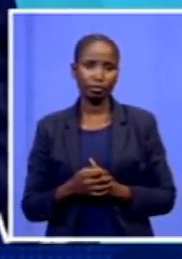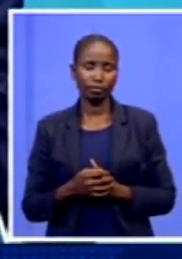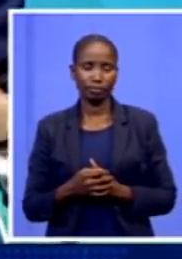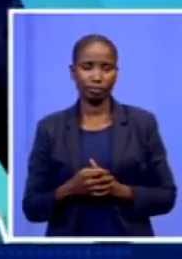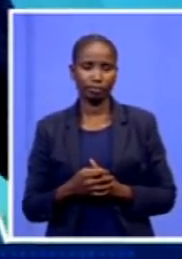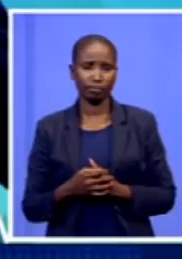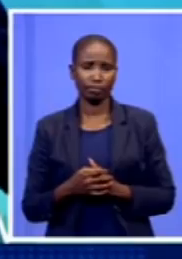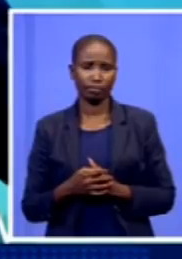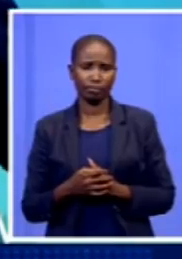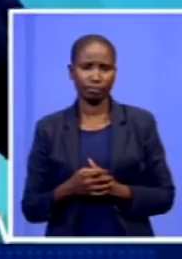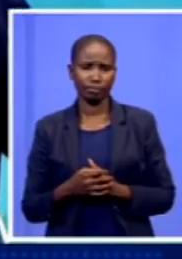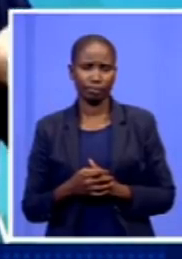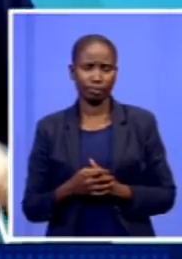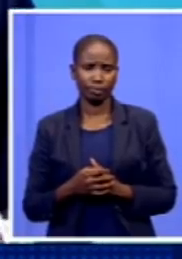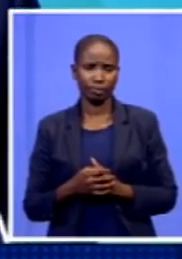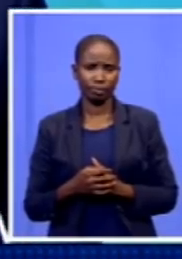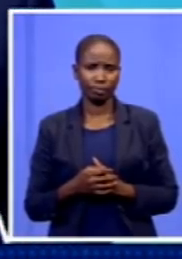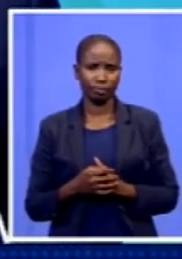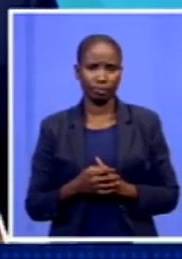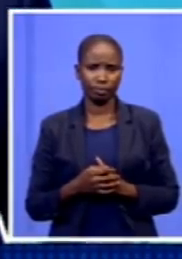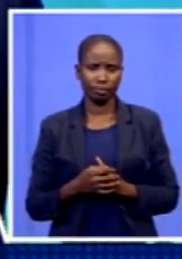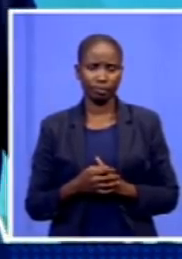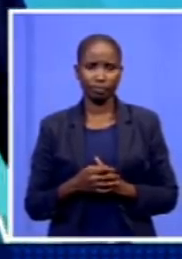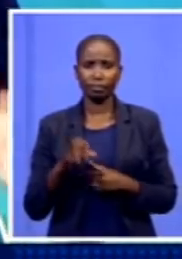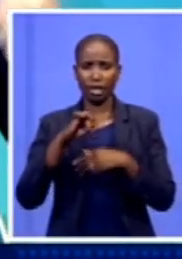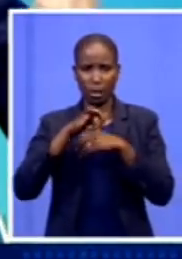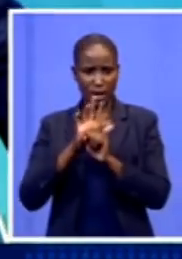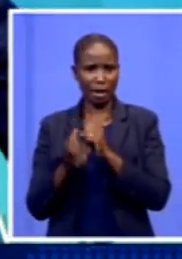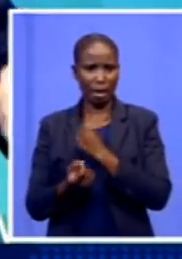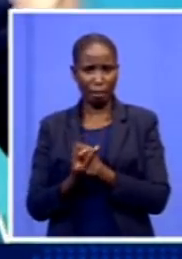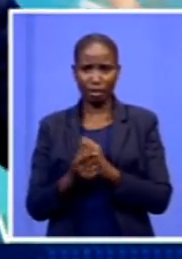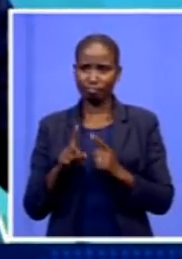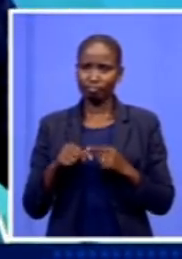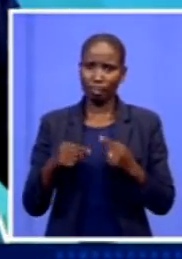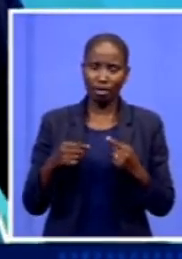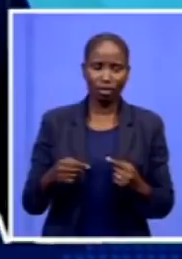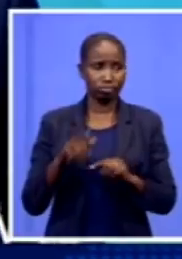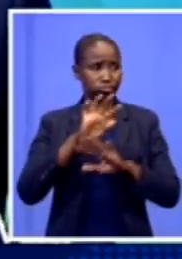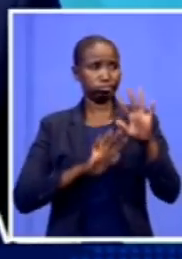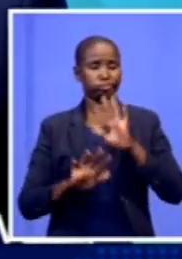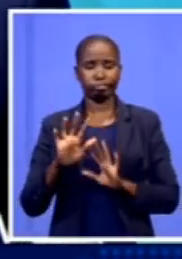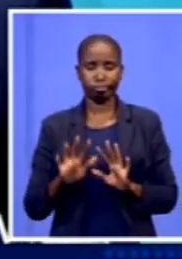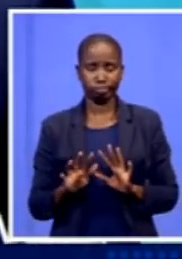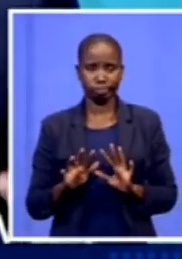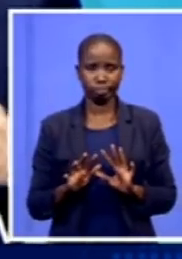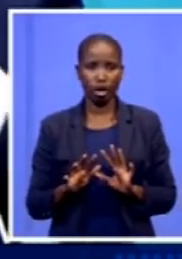COVID-19, we've seen things that we had seen with battles against all pandemics or other diseases in Africa. And